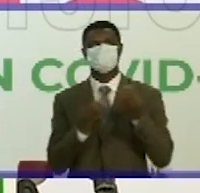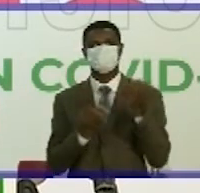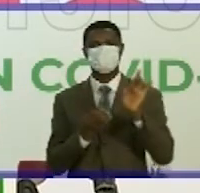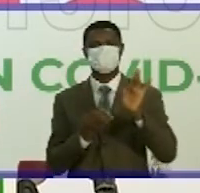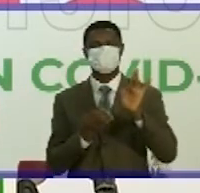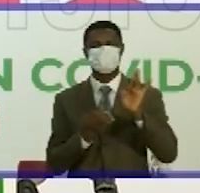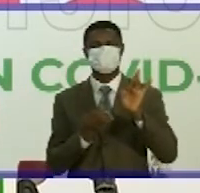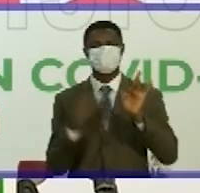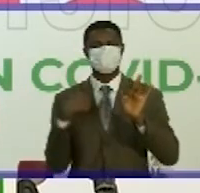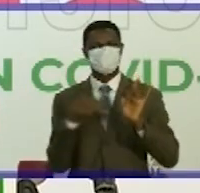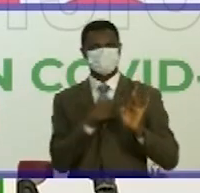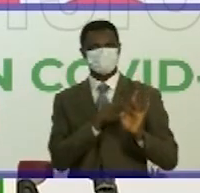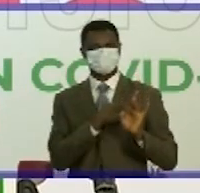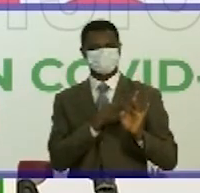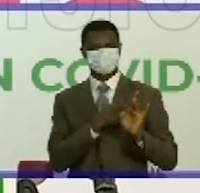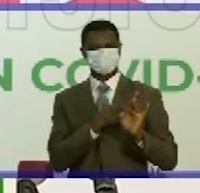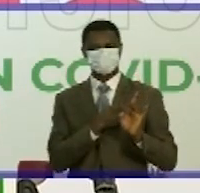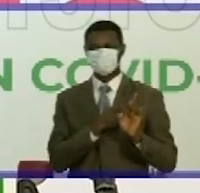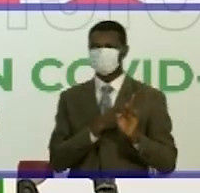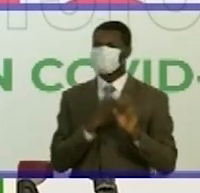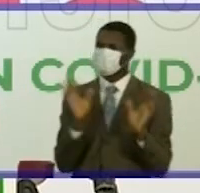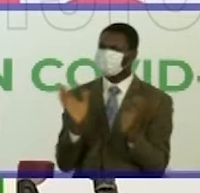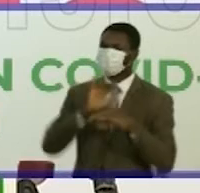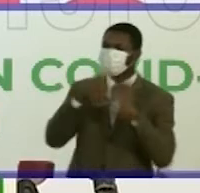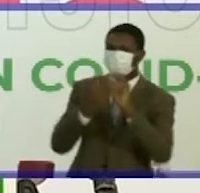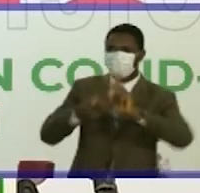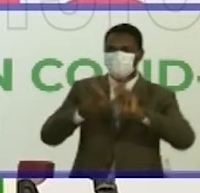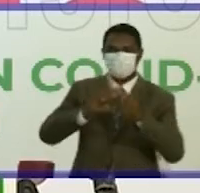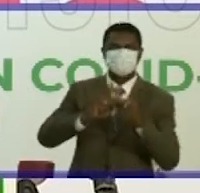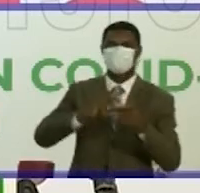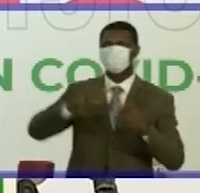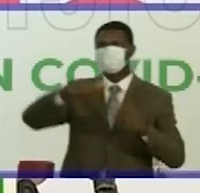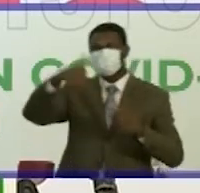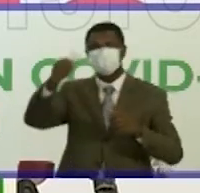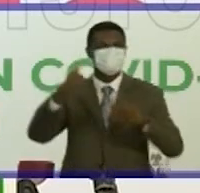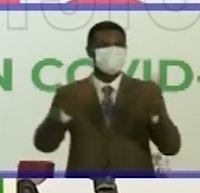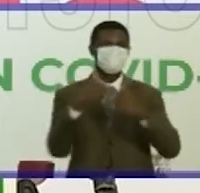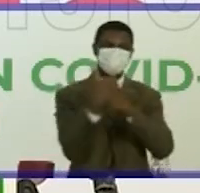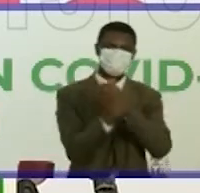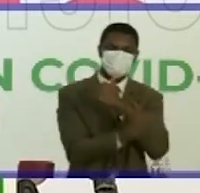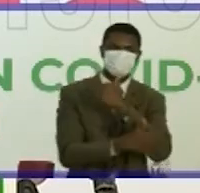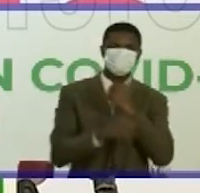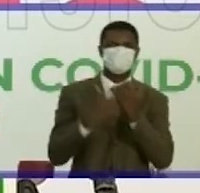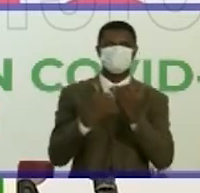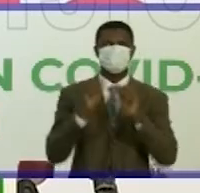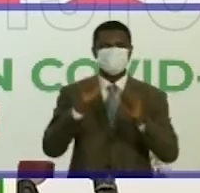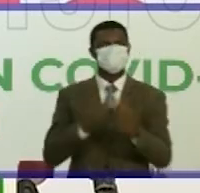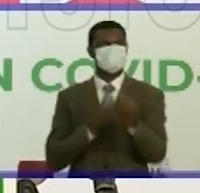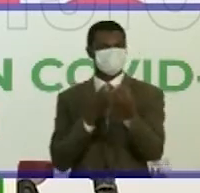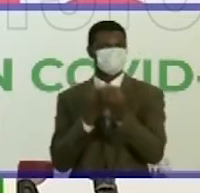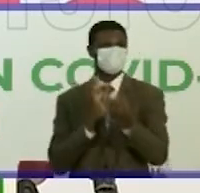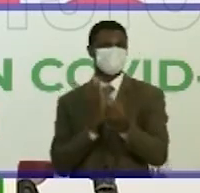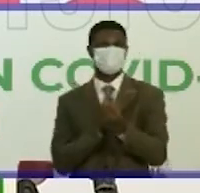mobilize more partner support for the response at the state level. 9, join